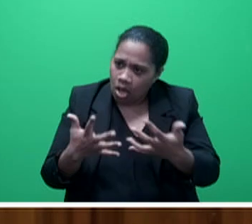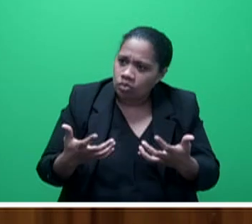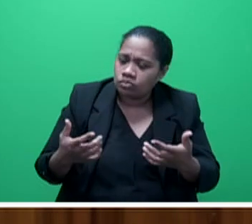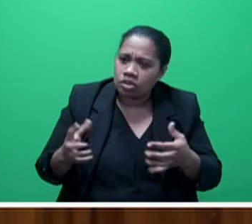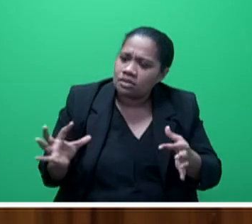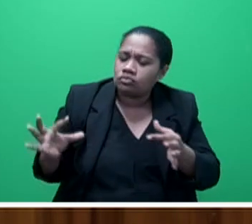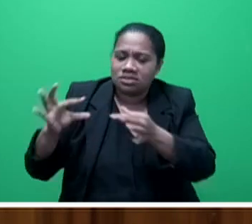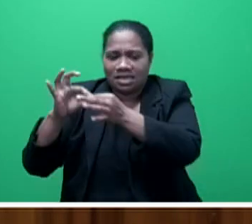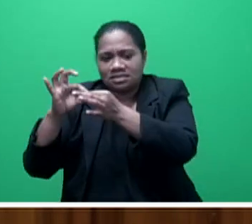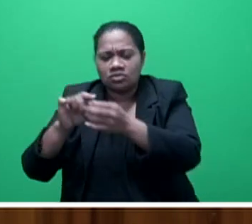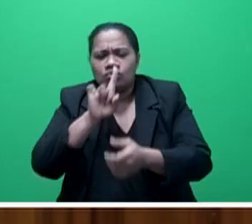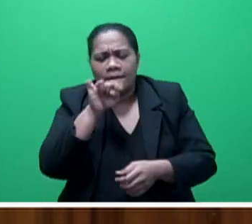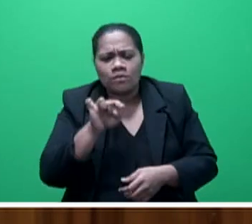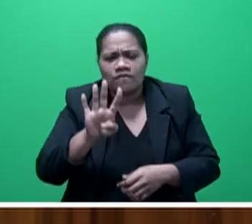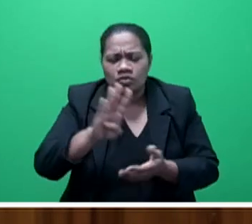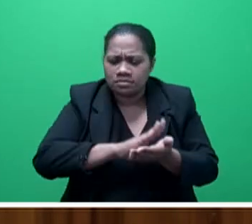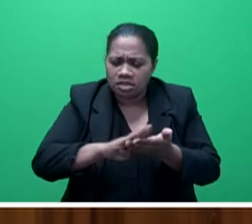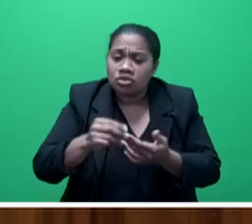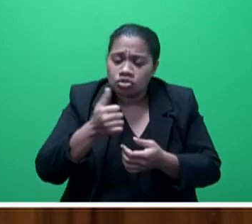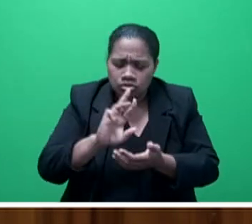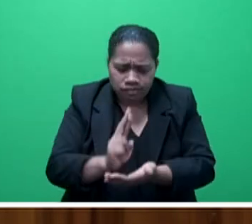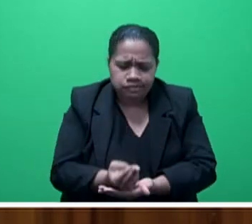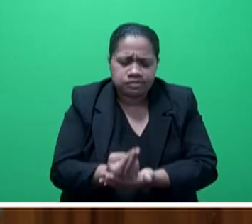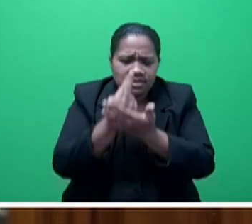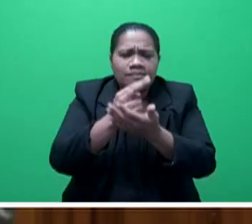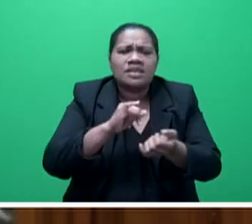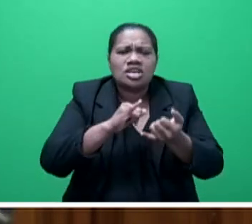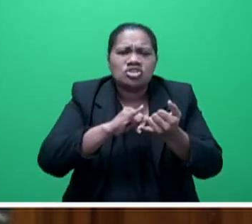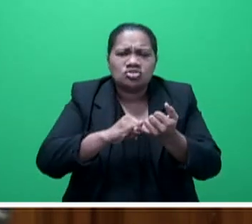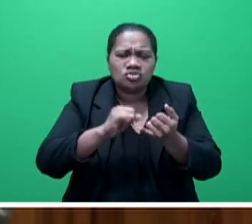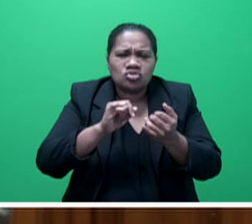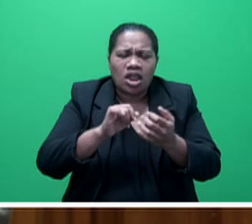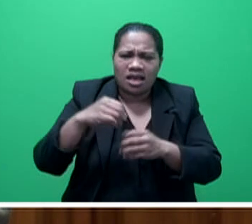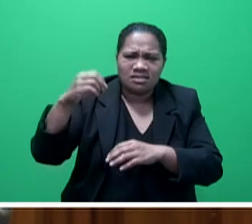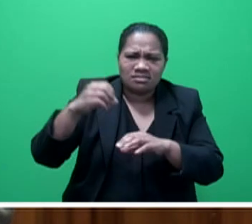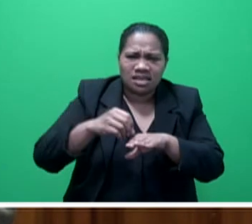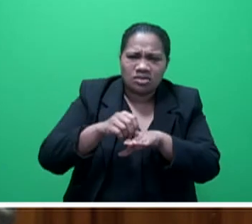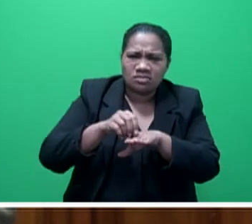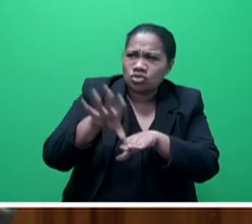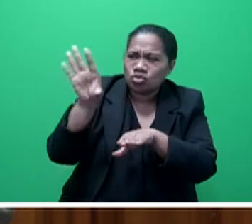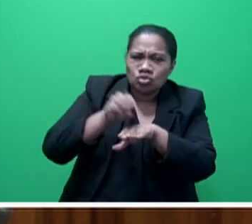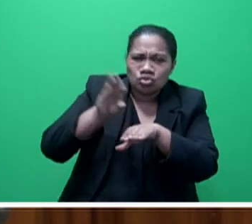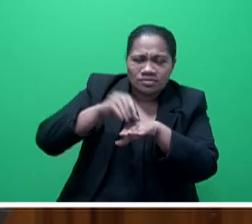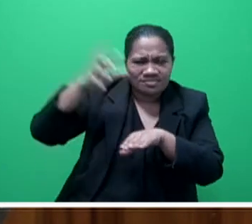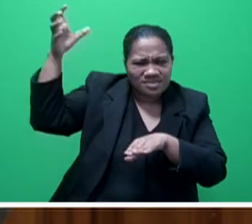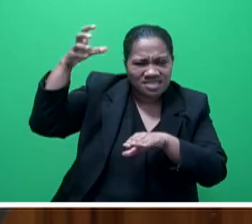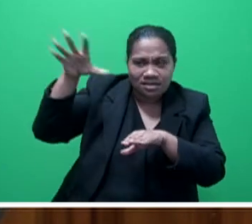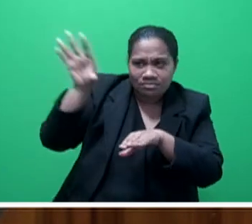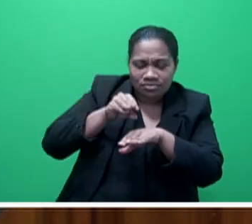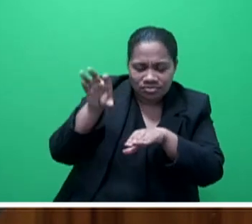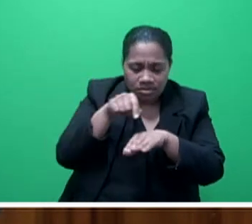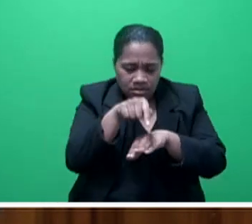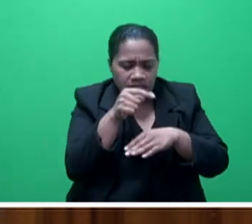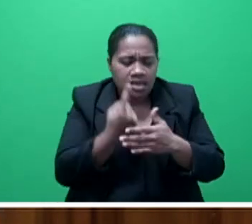will be used to rehabilitate diesel schemes and solar home systems that were affected during Tropical Cyclone Winston and Tropical Cyclone Kenny.